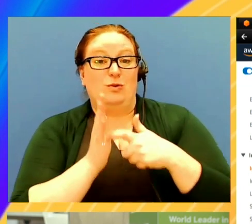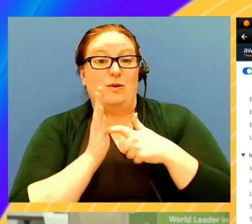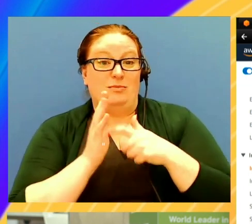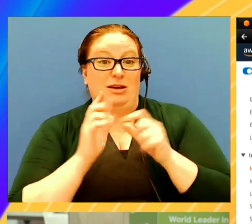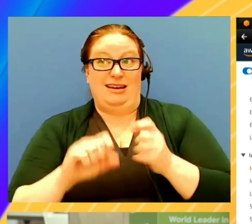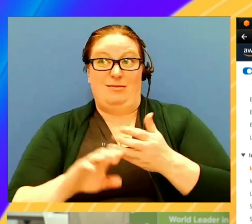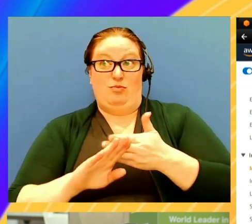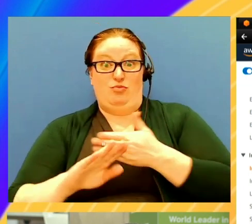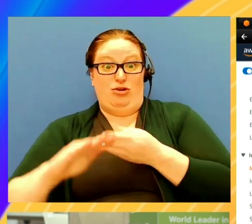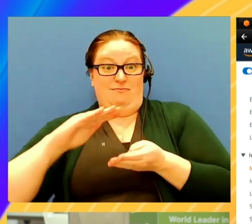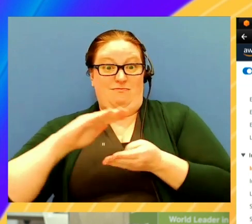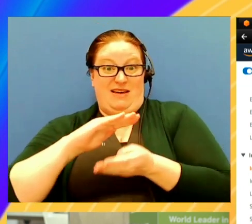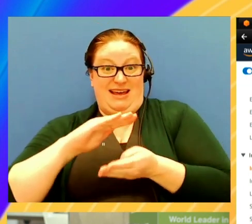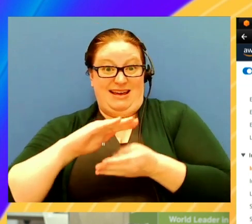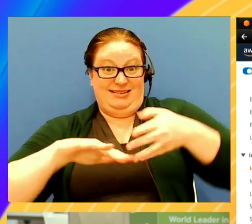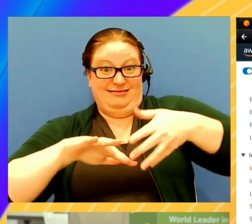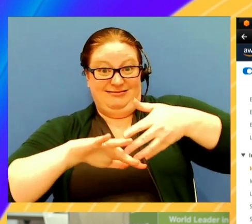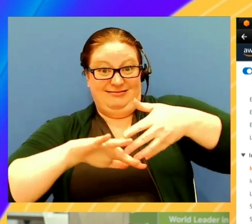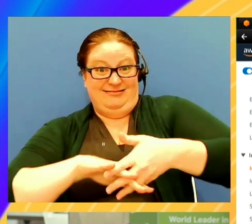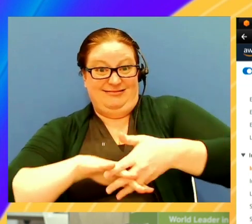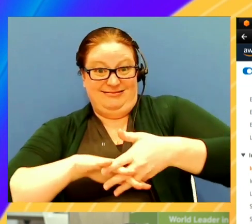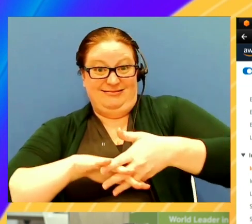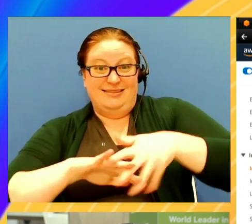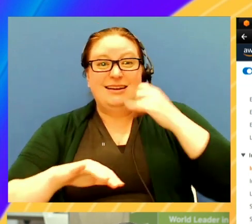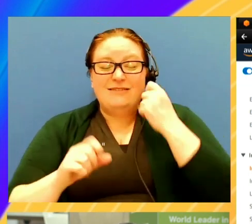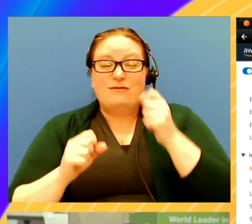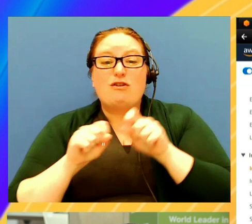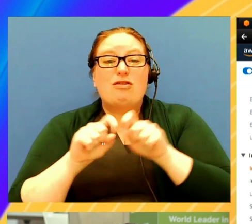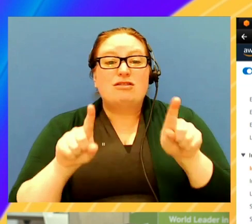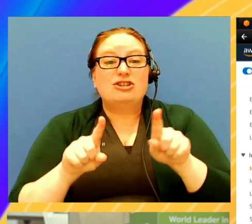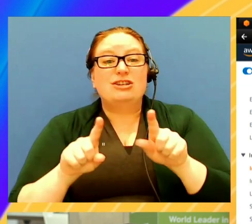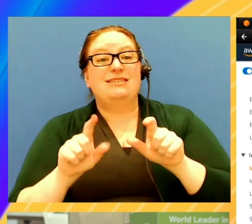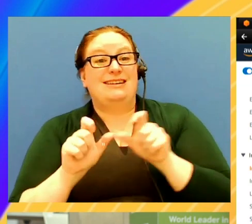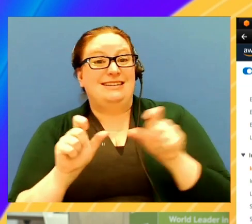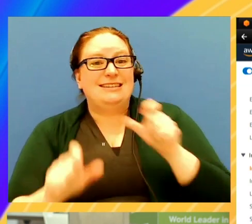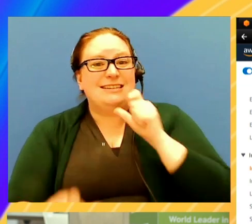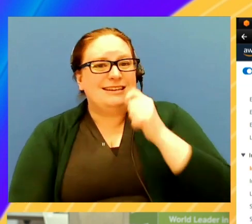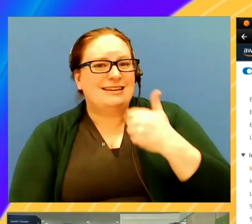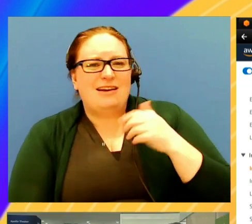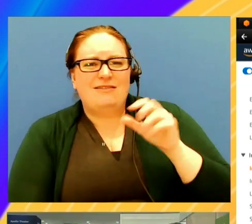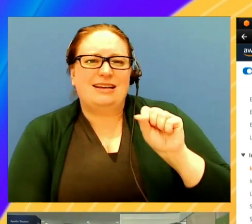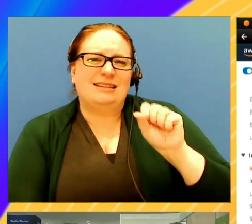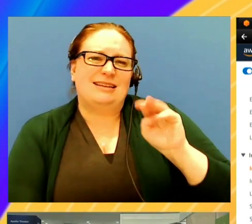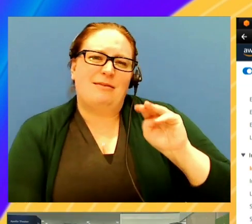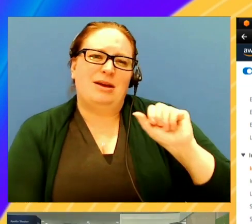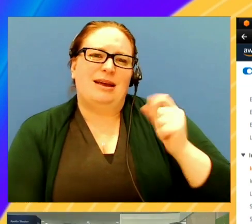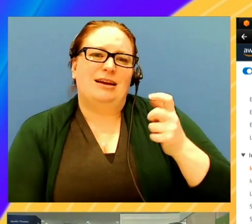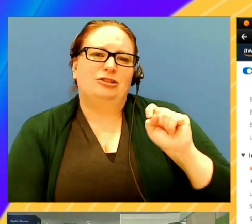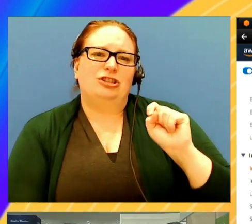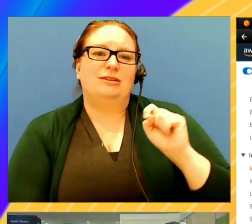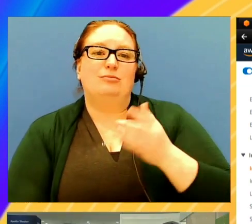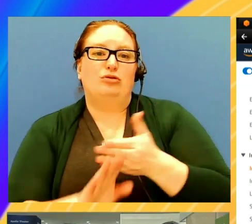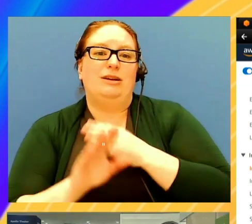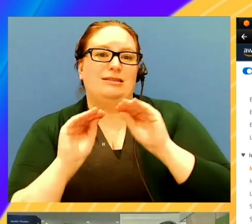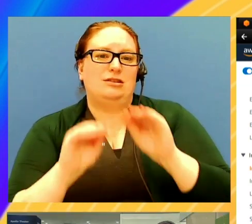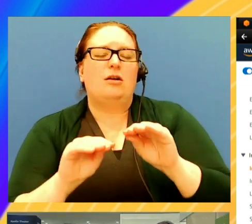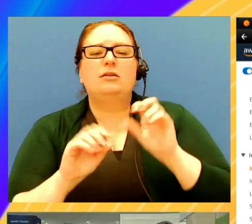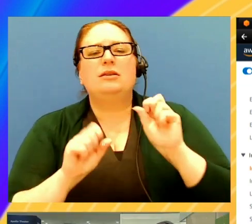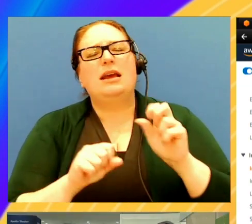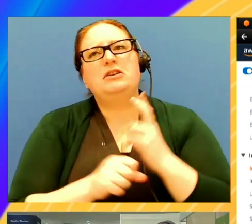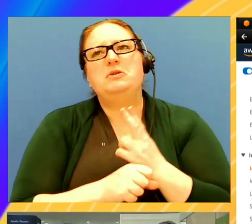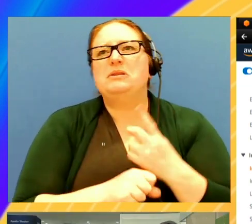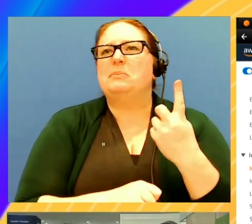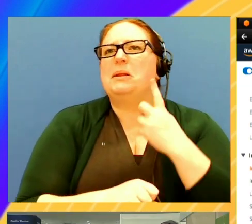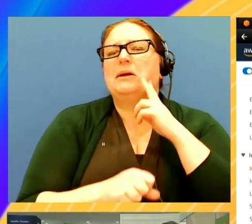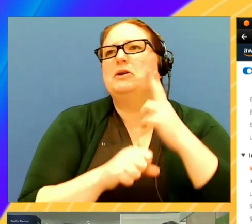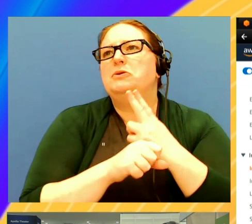in, so if we're launching an instance that does not have the SSM agent pre-installed, we might still use something like user data. But again, the